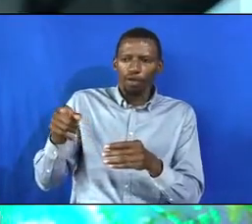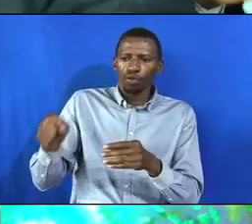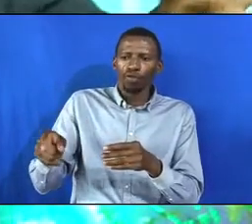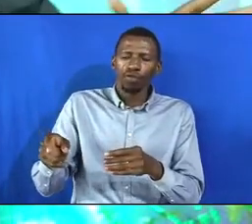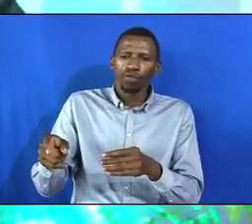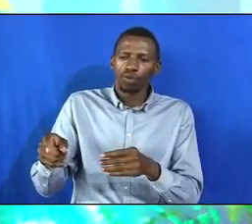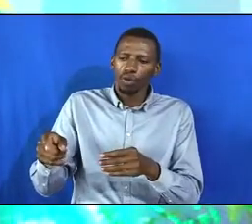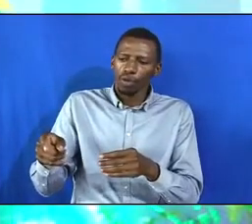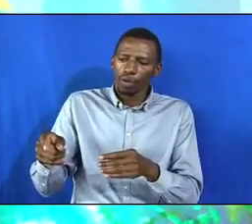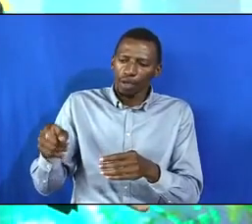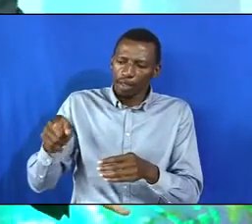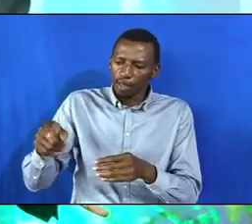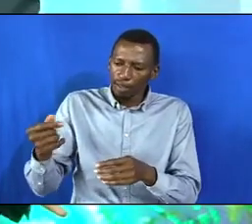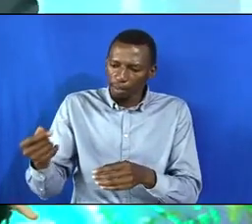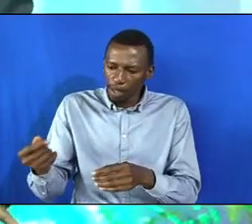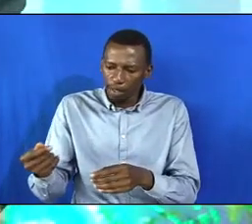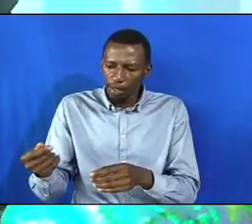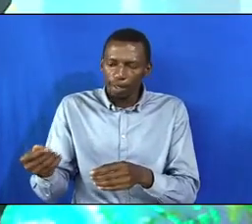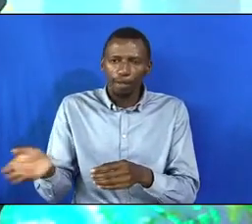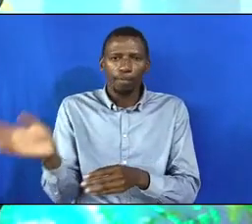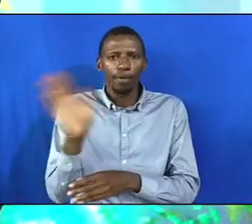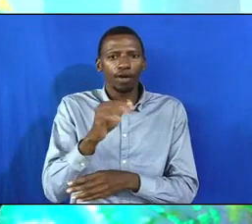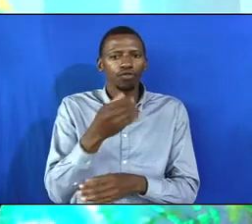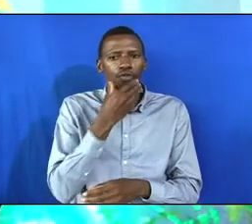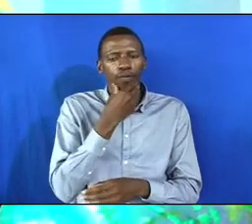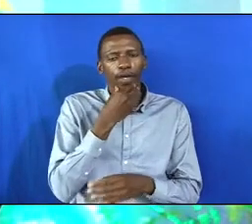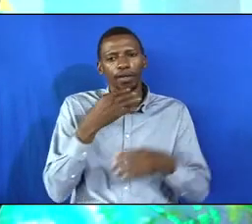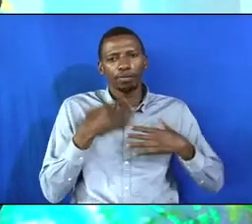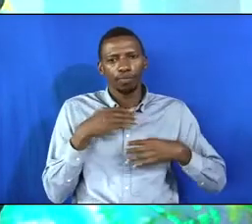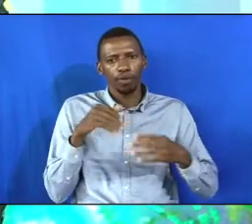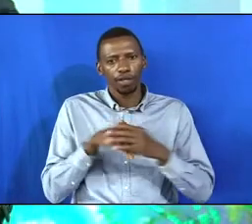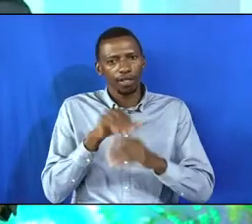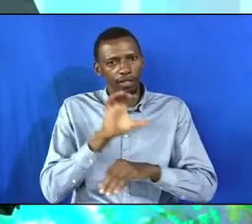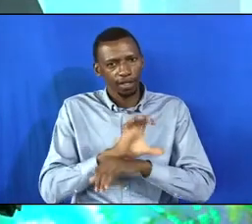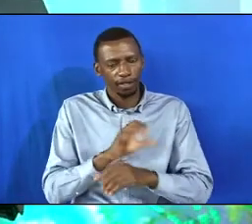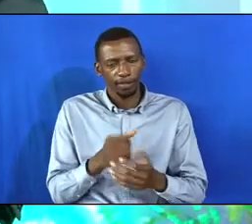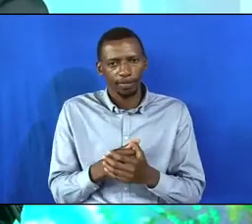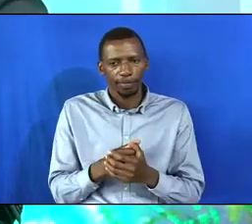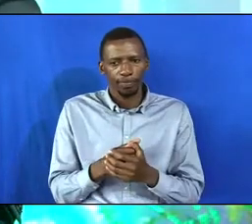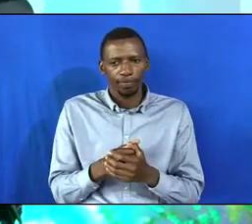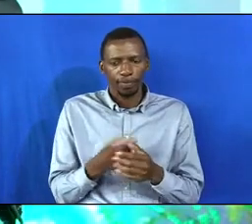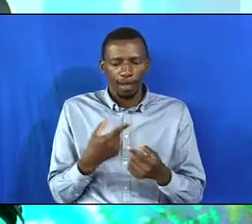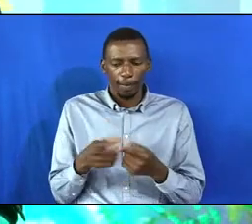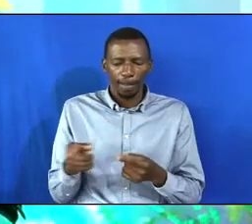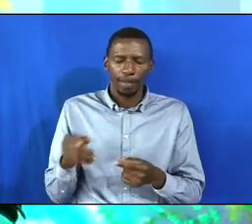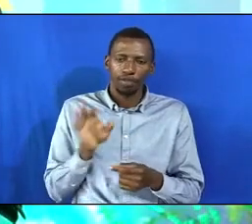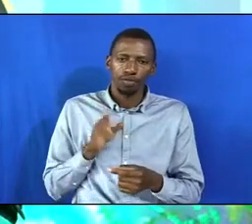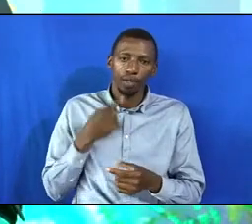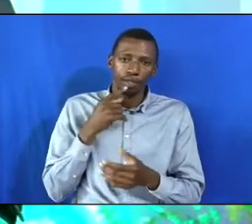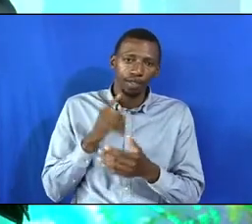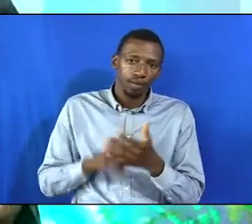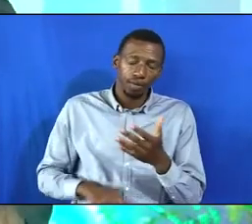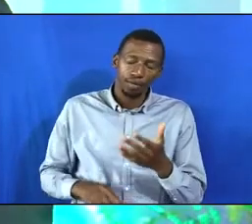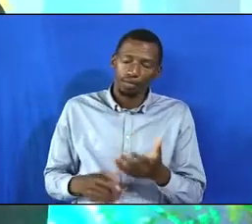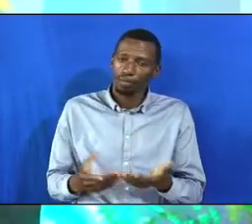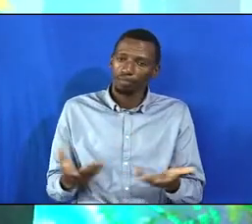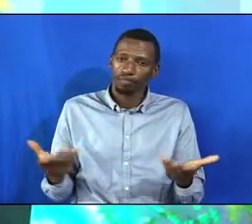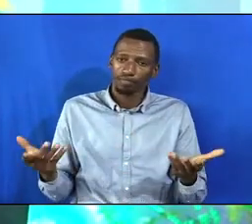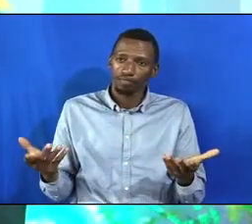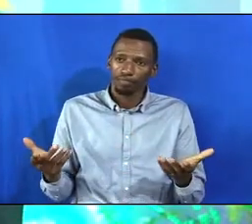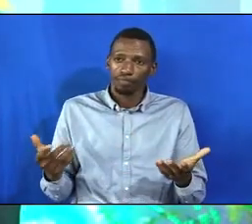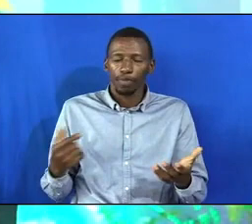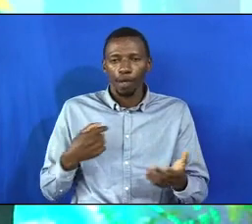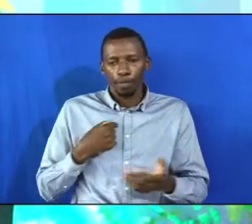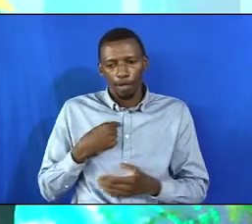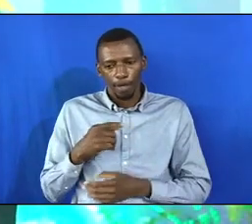to men in the church. You know, that's the way the world views you. But I like it. She stood her ground and she said, I